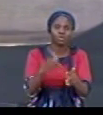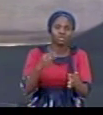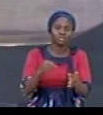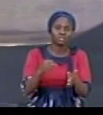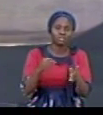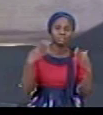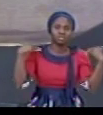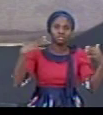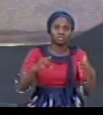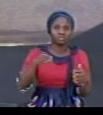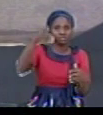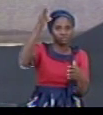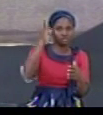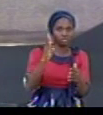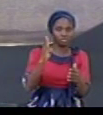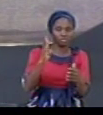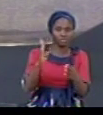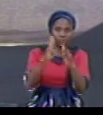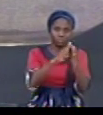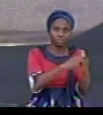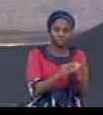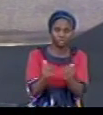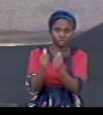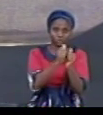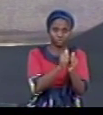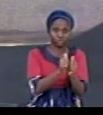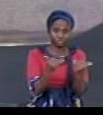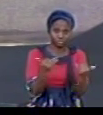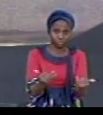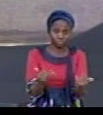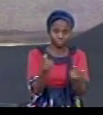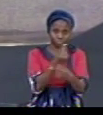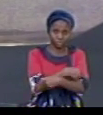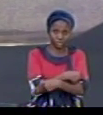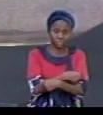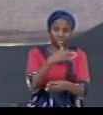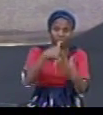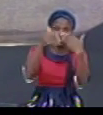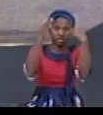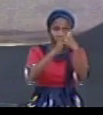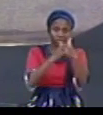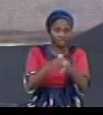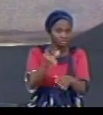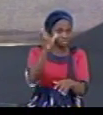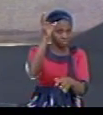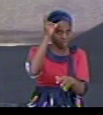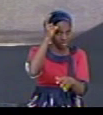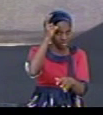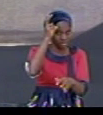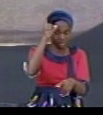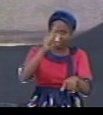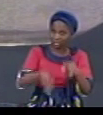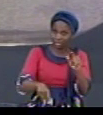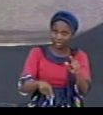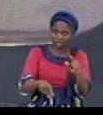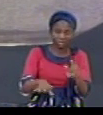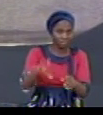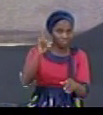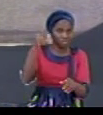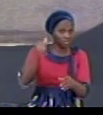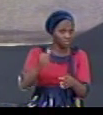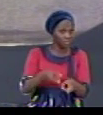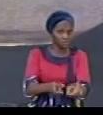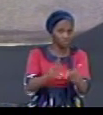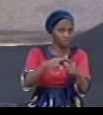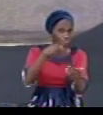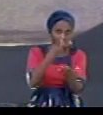sons of God gather today in heaven, Satan cannot find a way to get